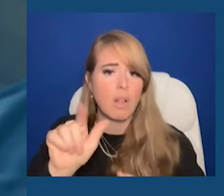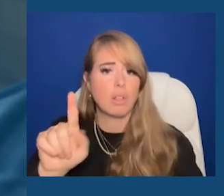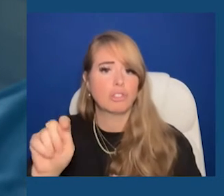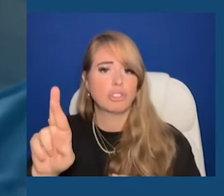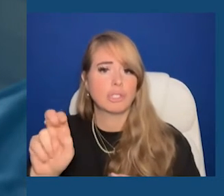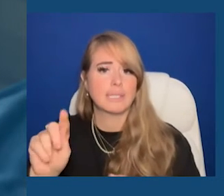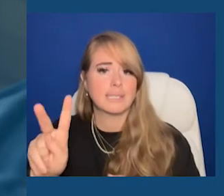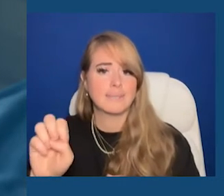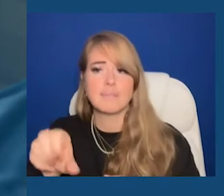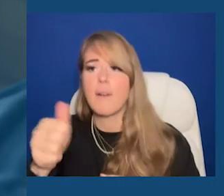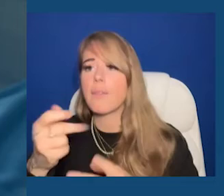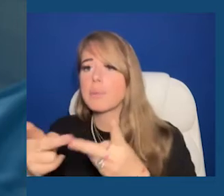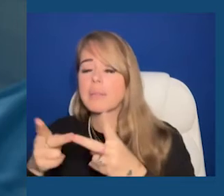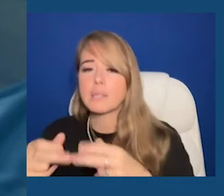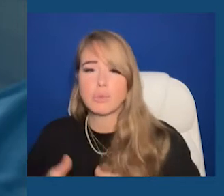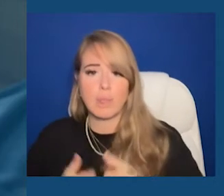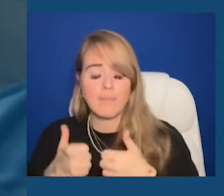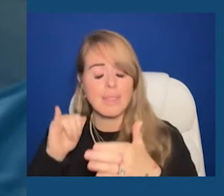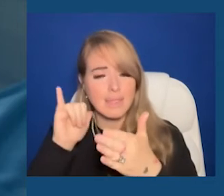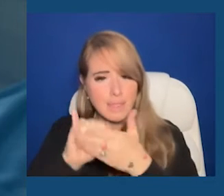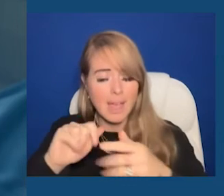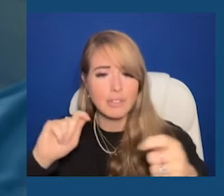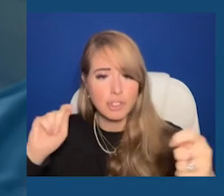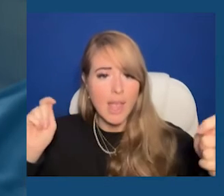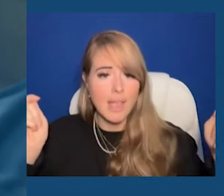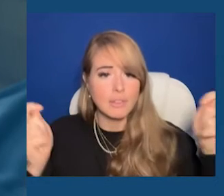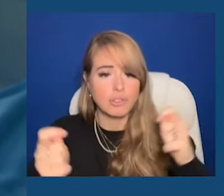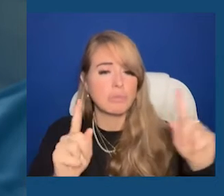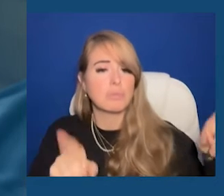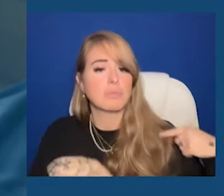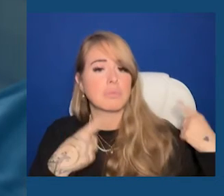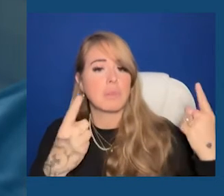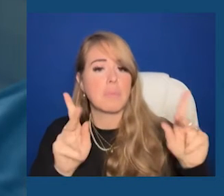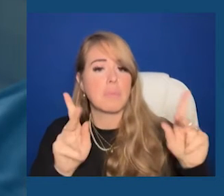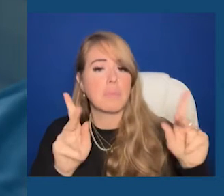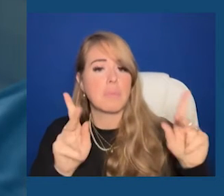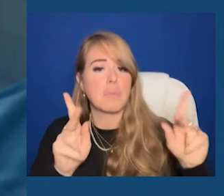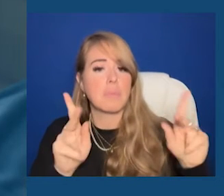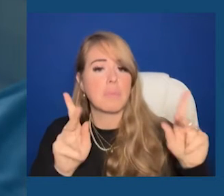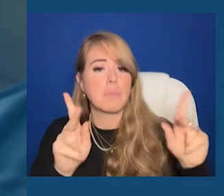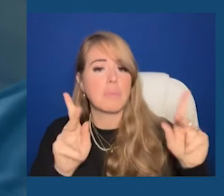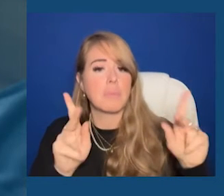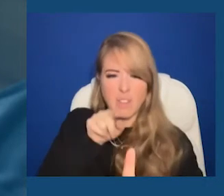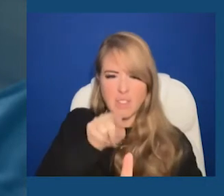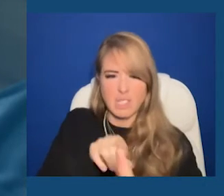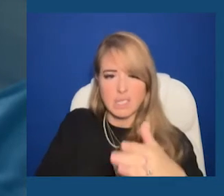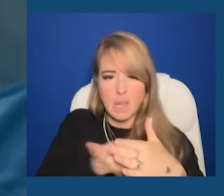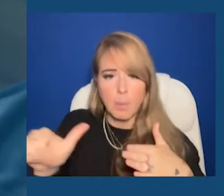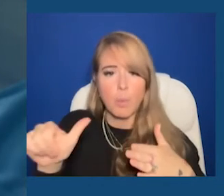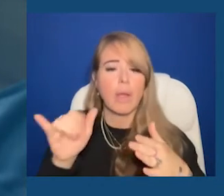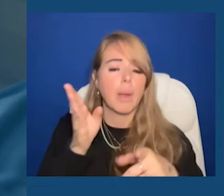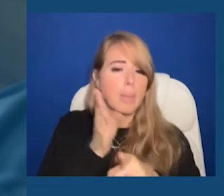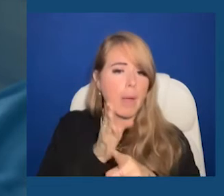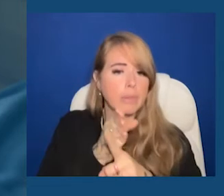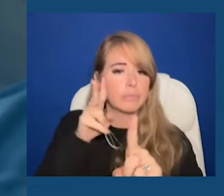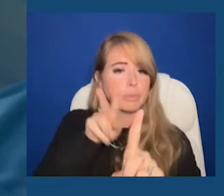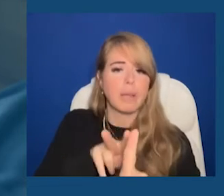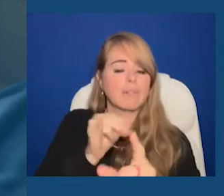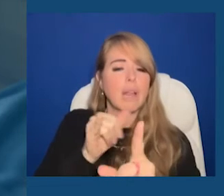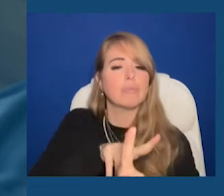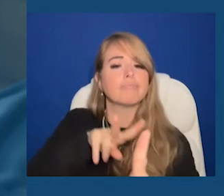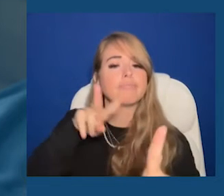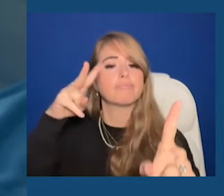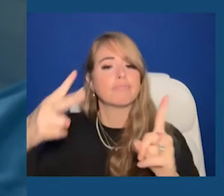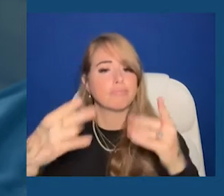change the psychology around our transit systems, our subways, our buses. And also, then you say, well, people